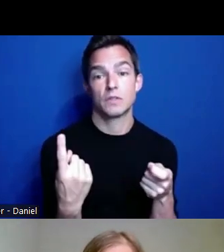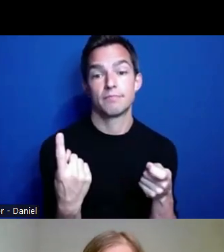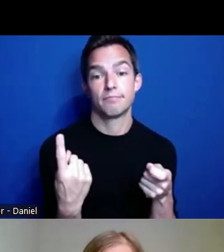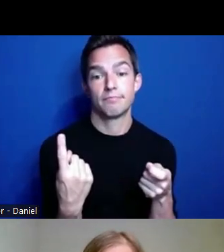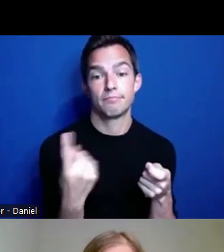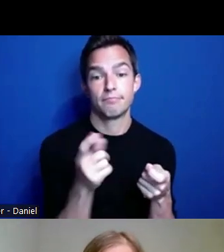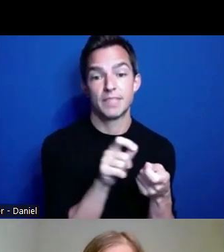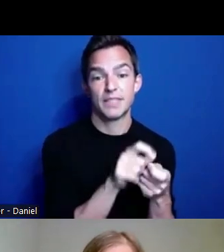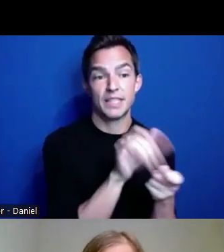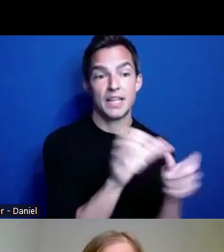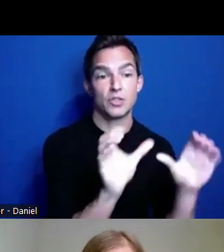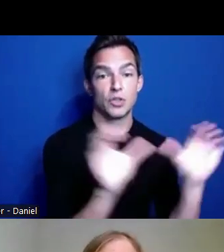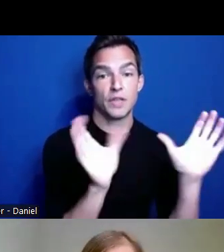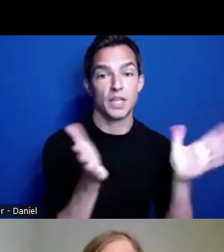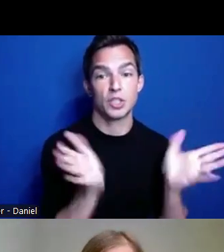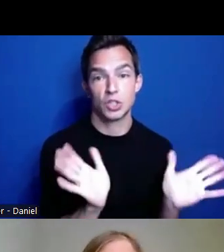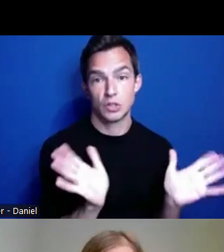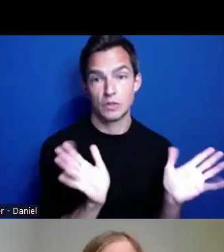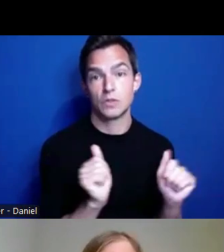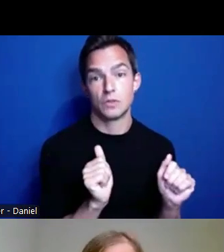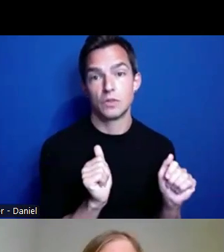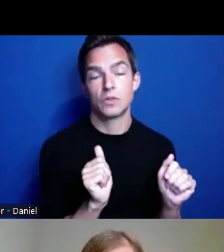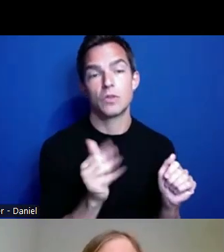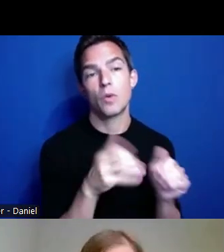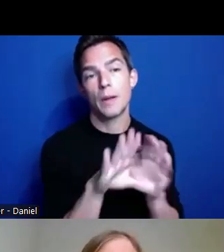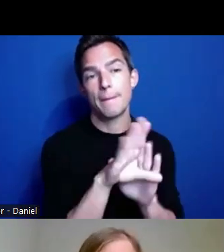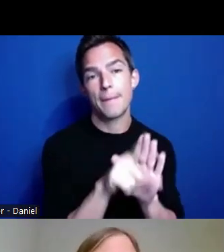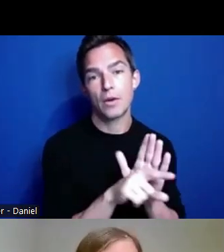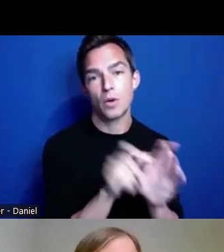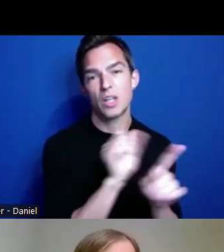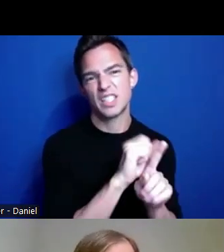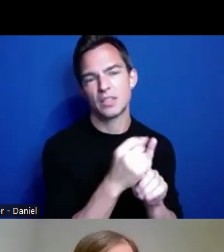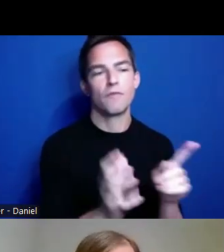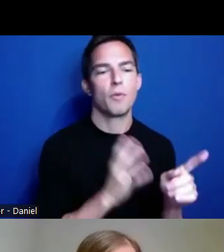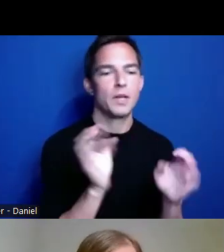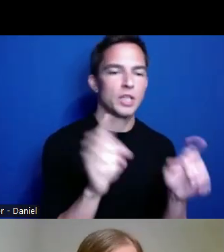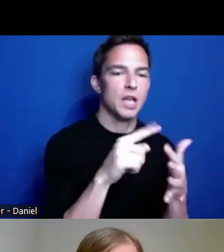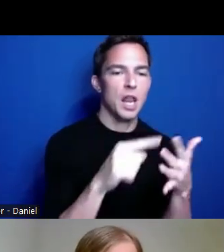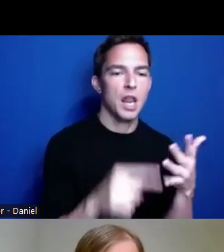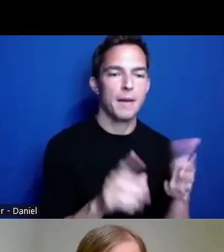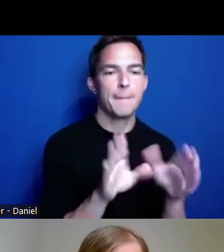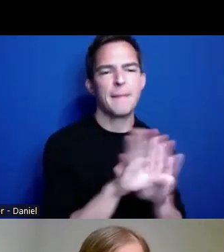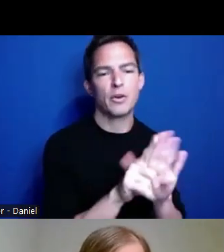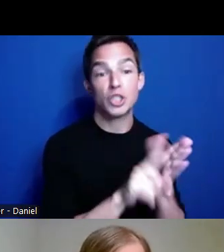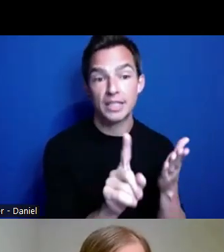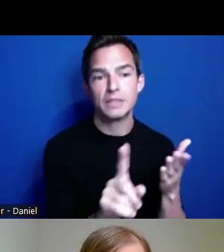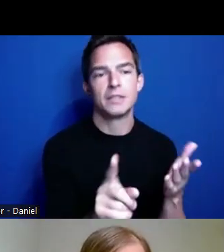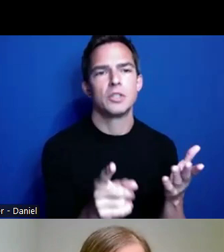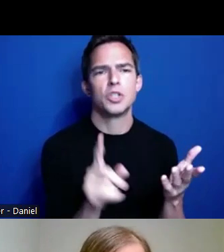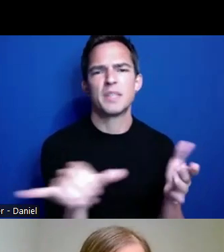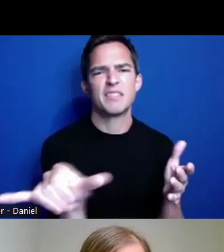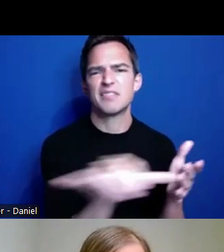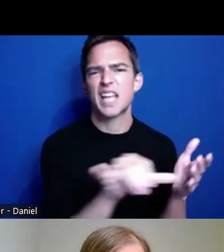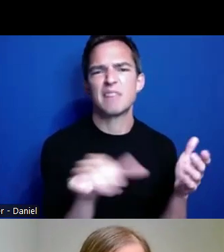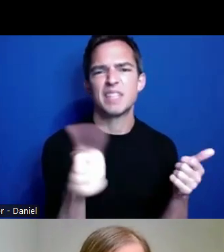to the certification. So I just want to, like, background checks, formal education, this should be the same as any other